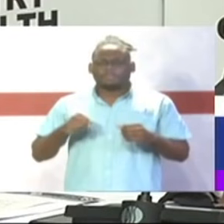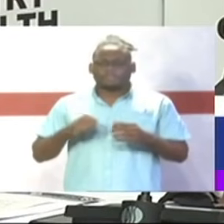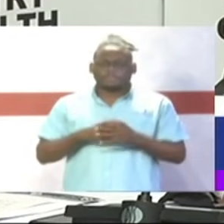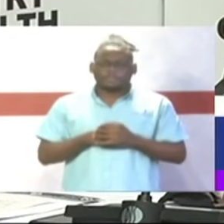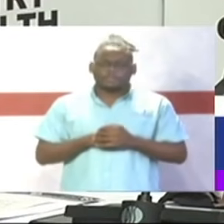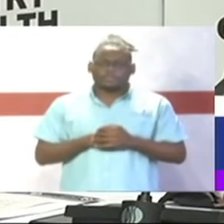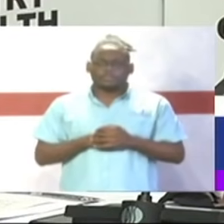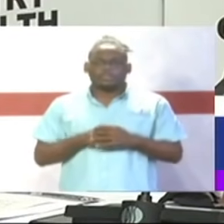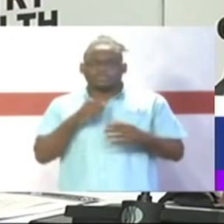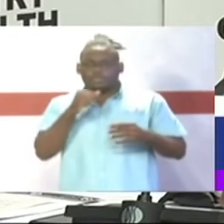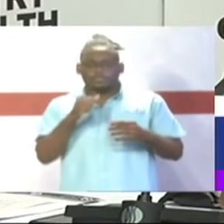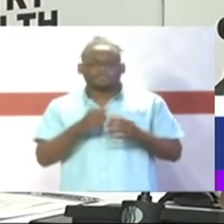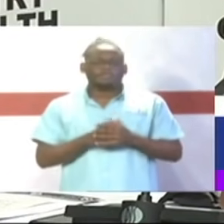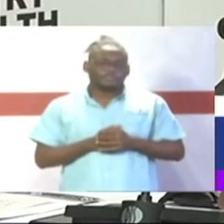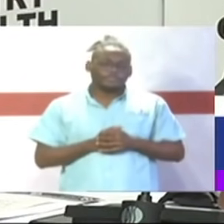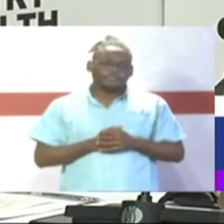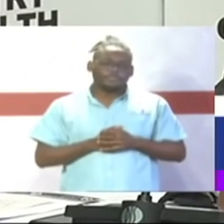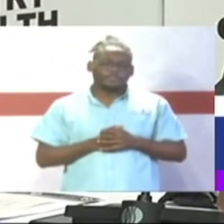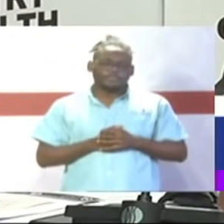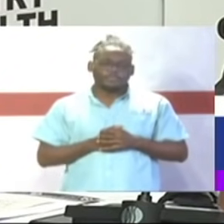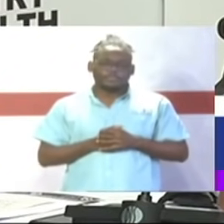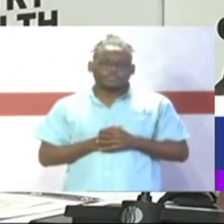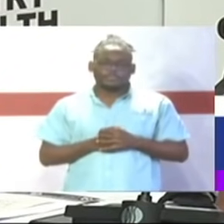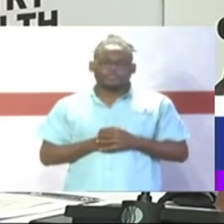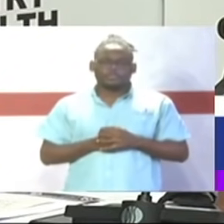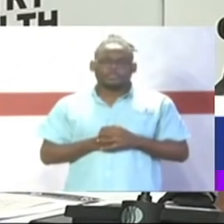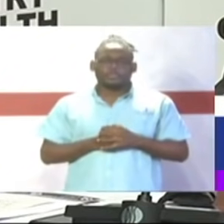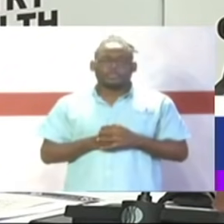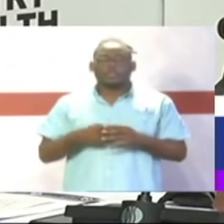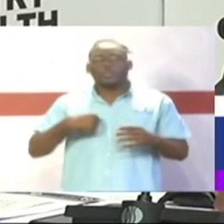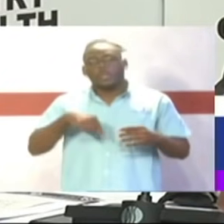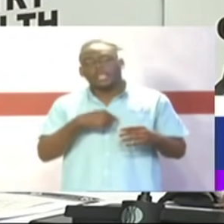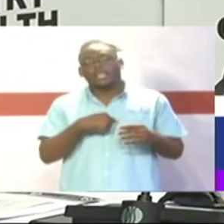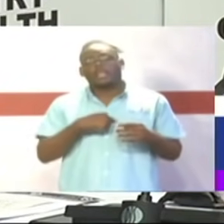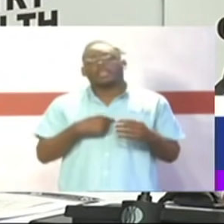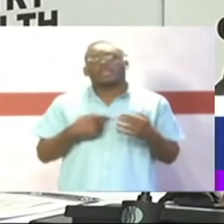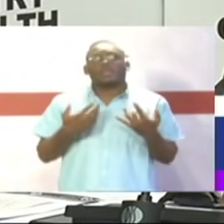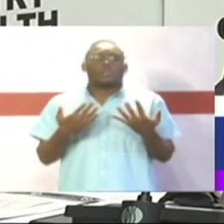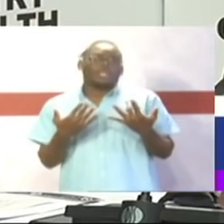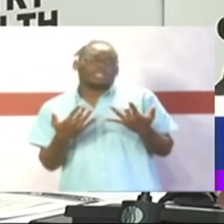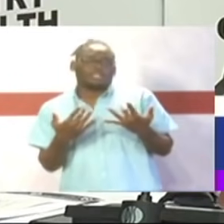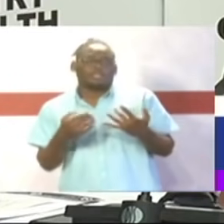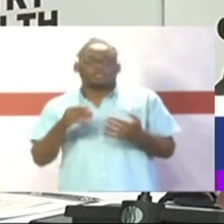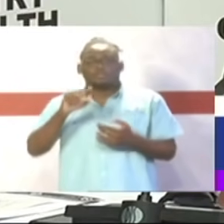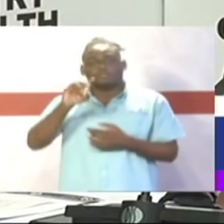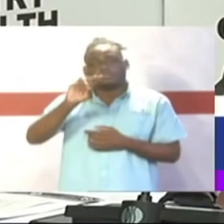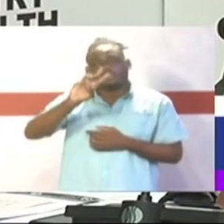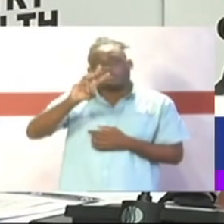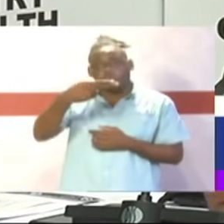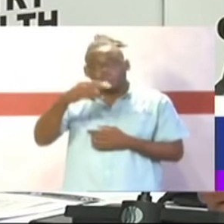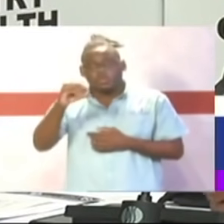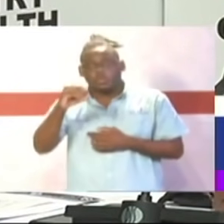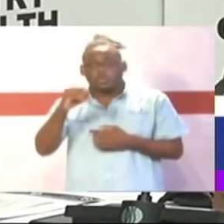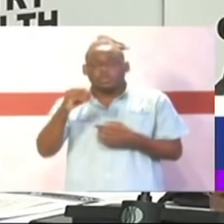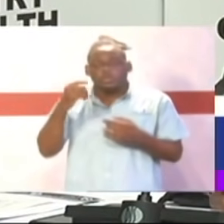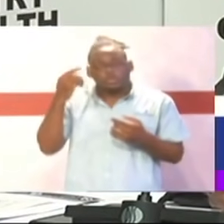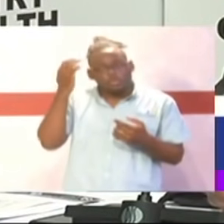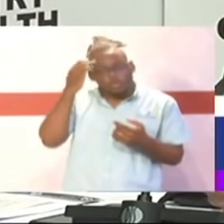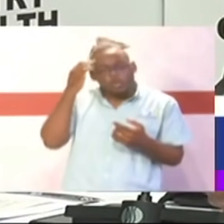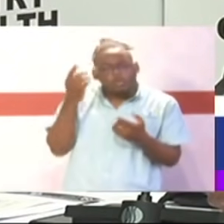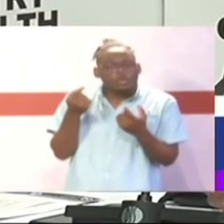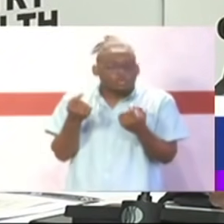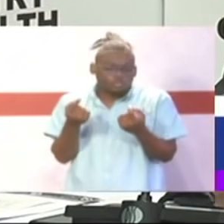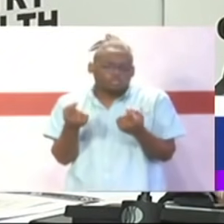we are waiting to see what WHO will do in the coming weeks. But that is where we at with the 3 and up as it